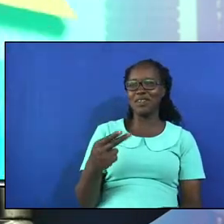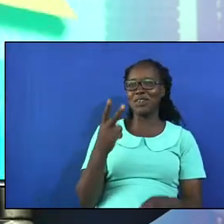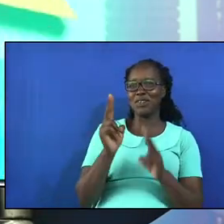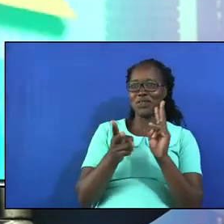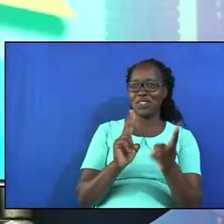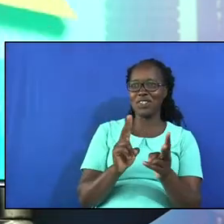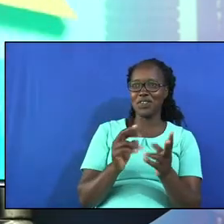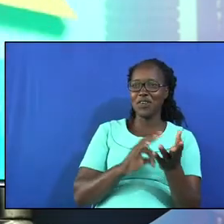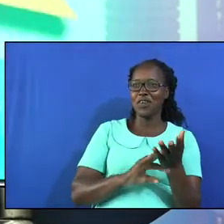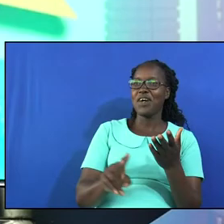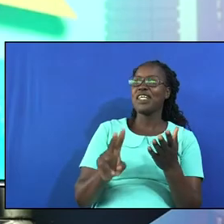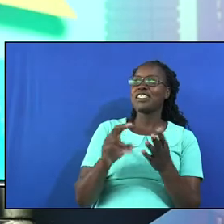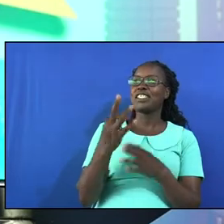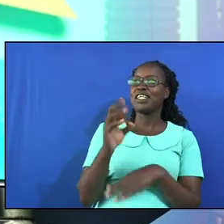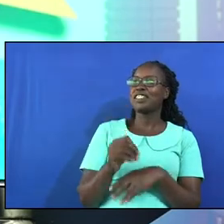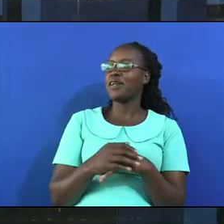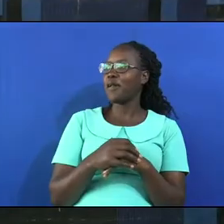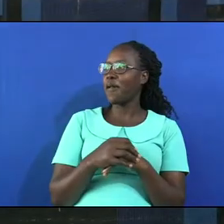30.